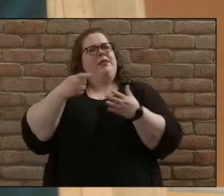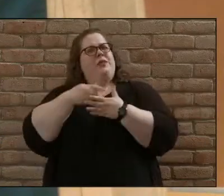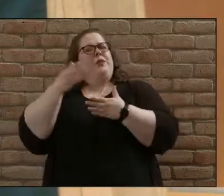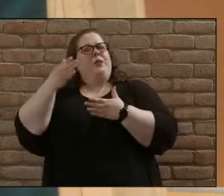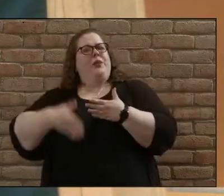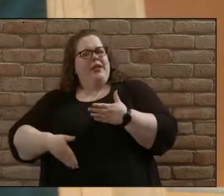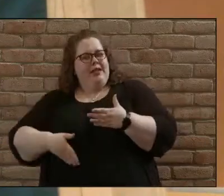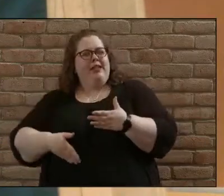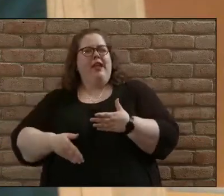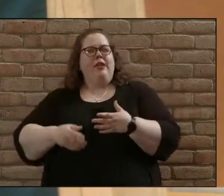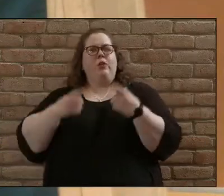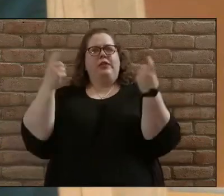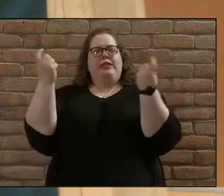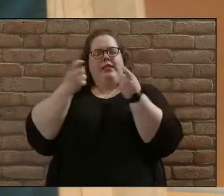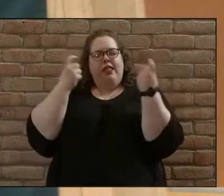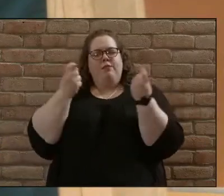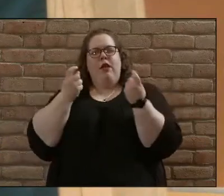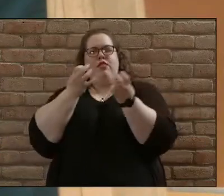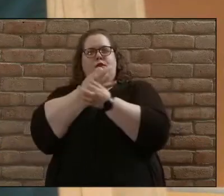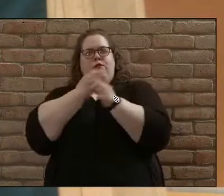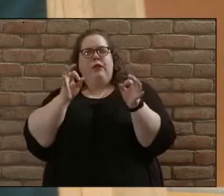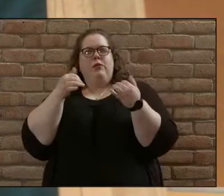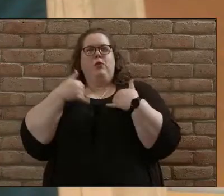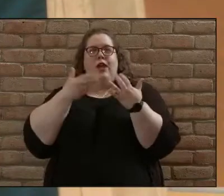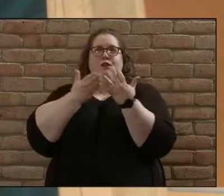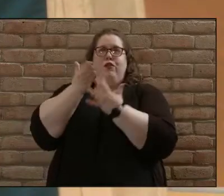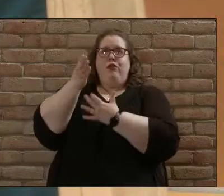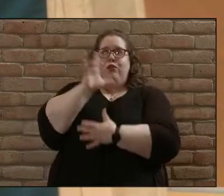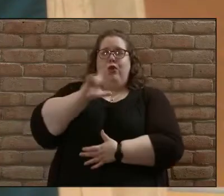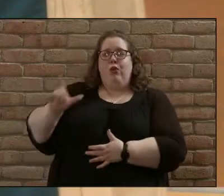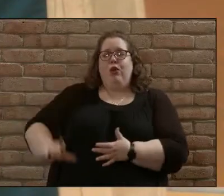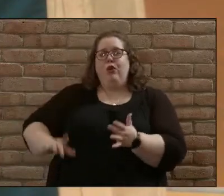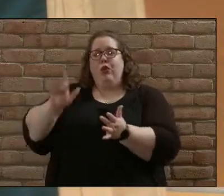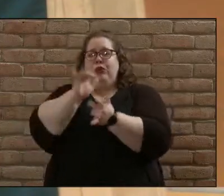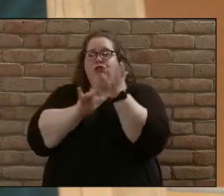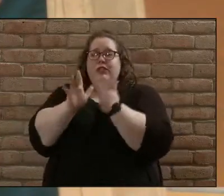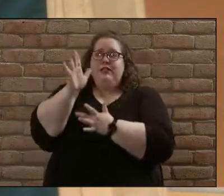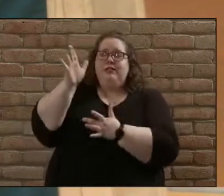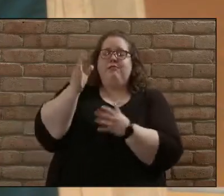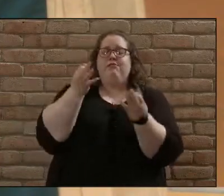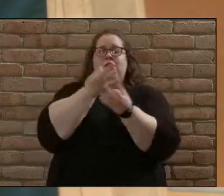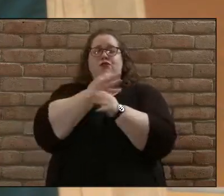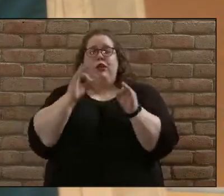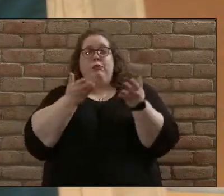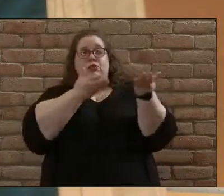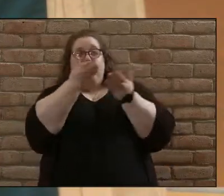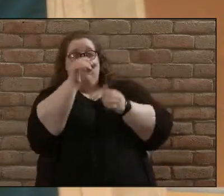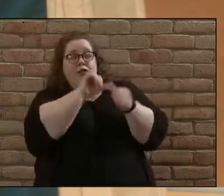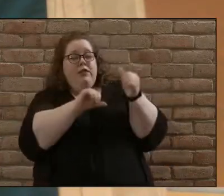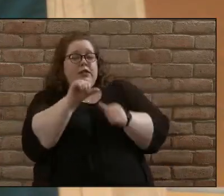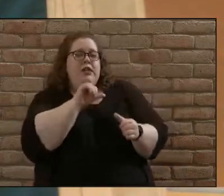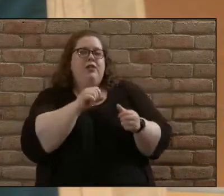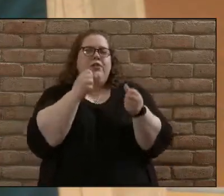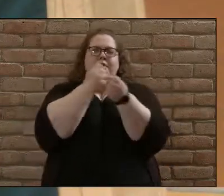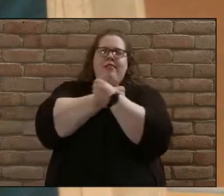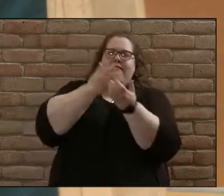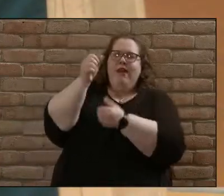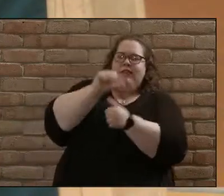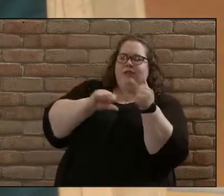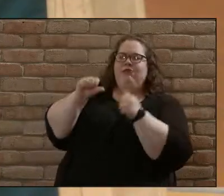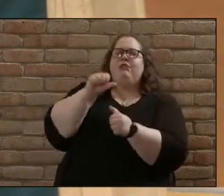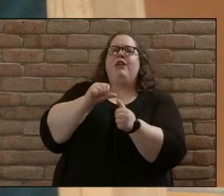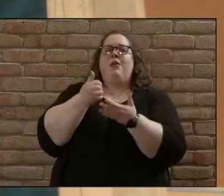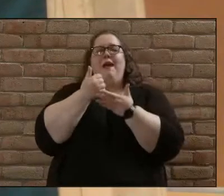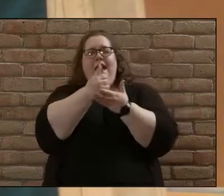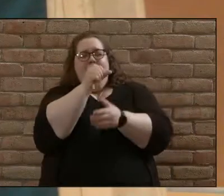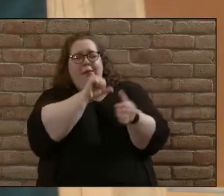the freedoms that we have in our Lord Jesus, the freedom to serve one another, to love one another, to help